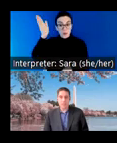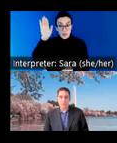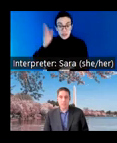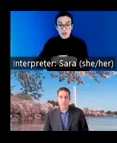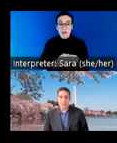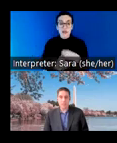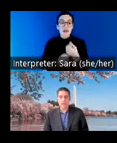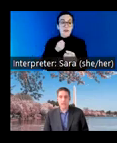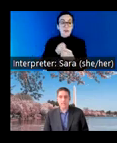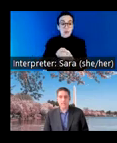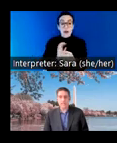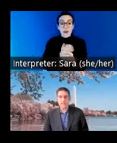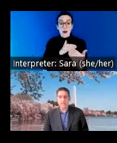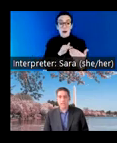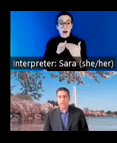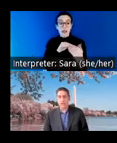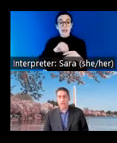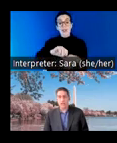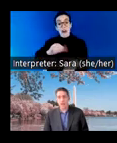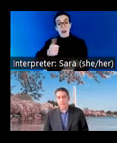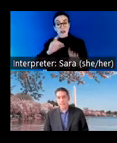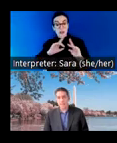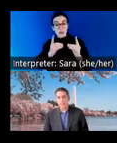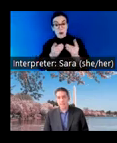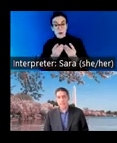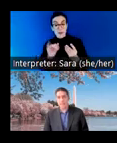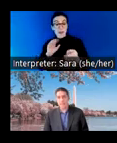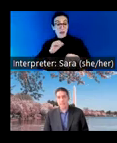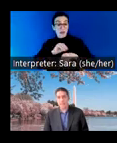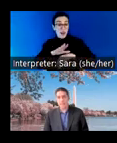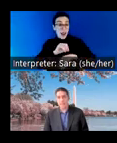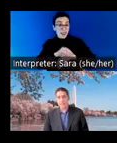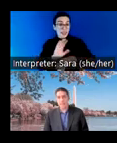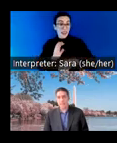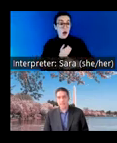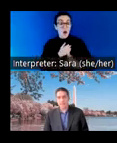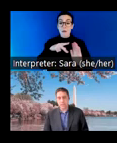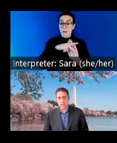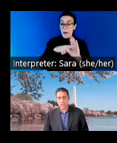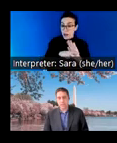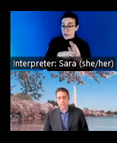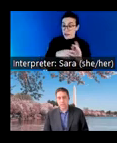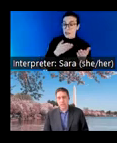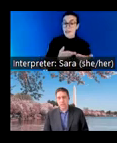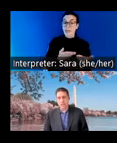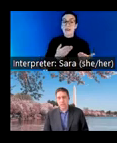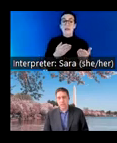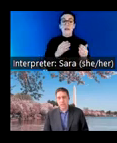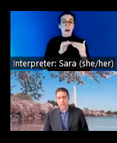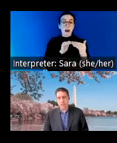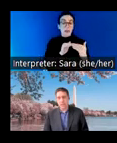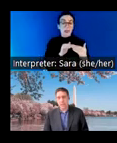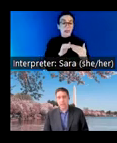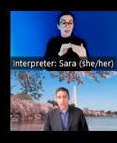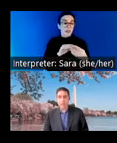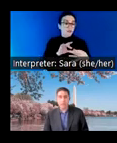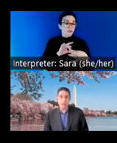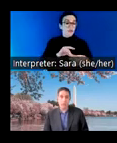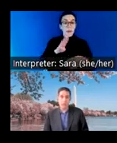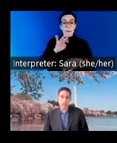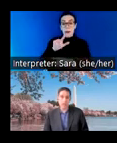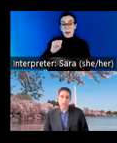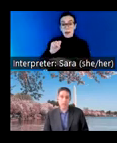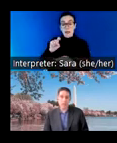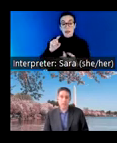other departments, such as advising on our policy colleagues on bills before the DC Council, or filing Freedom